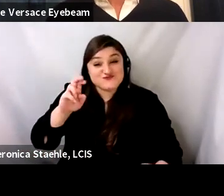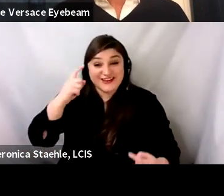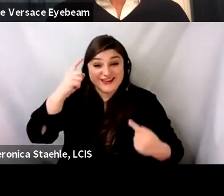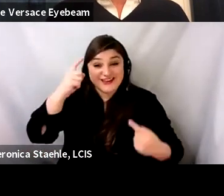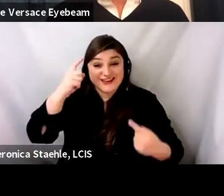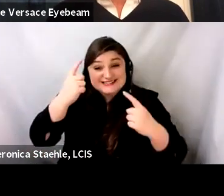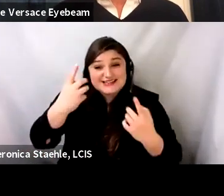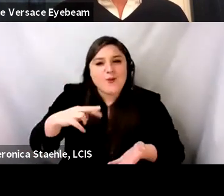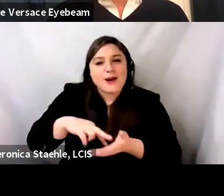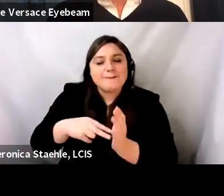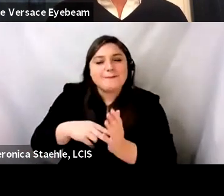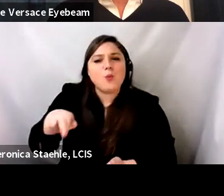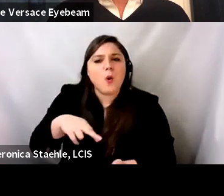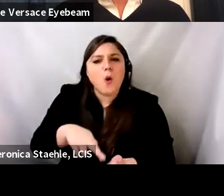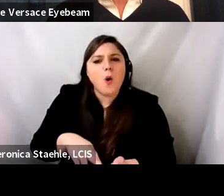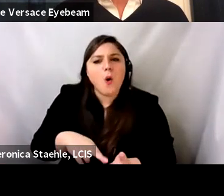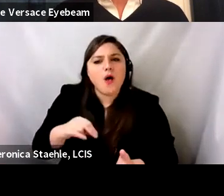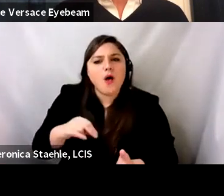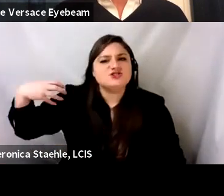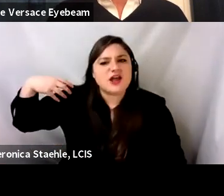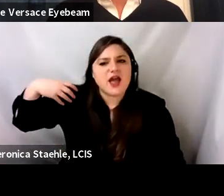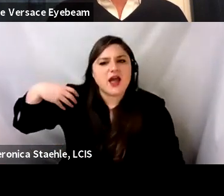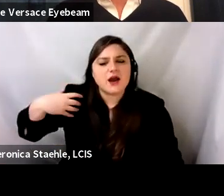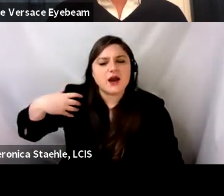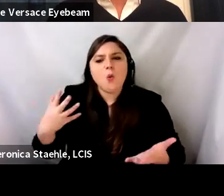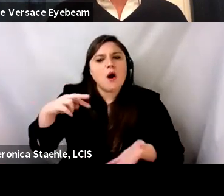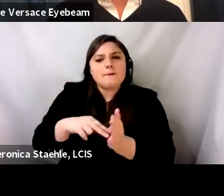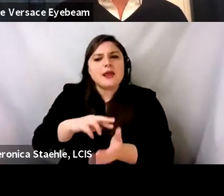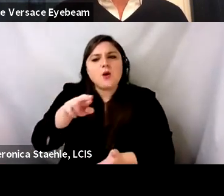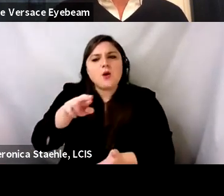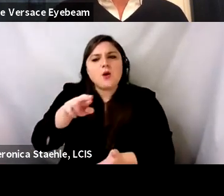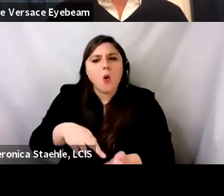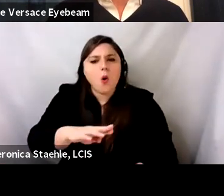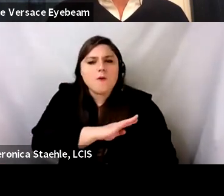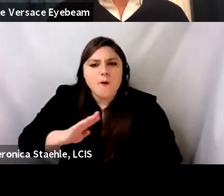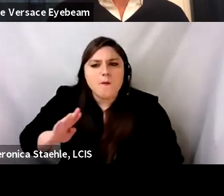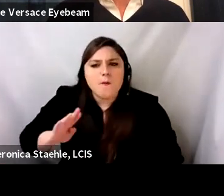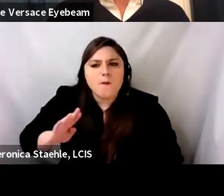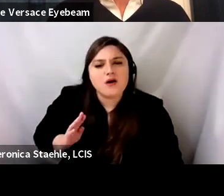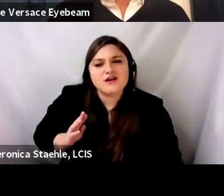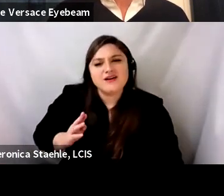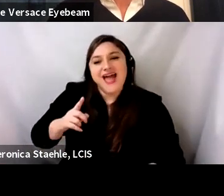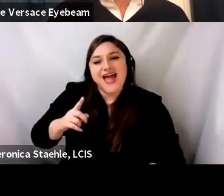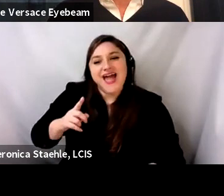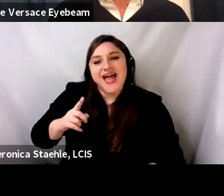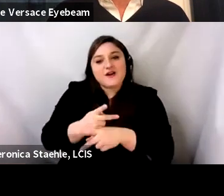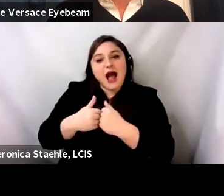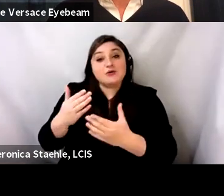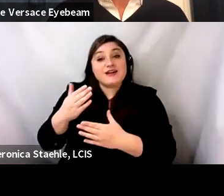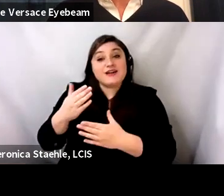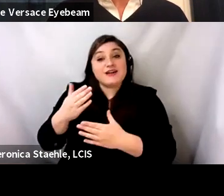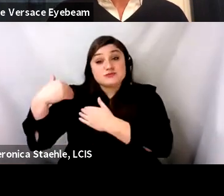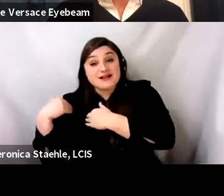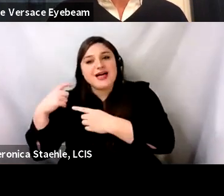board members, and diversifying some of the work efforts so that everything's not landing on the desk of the executive director and the board